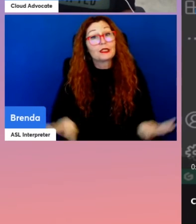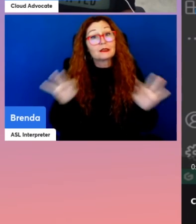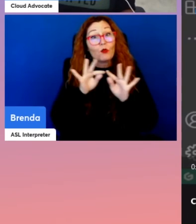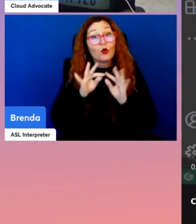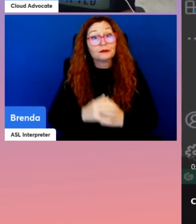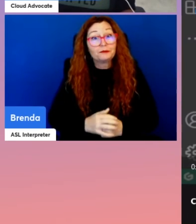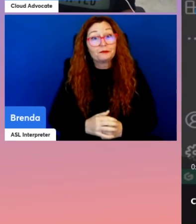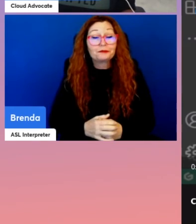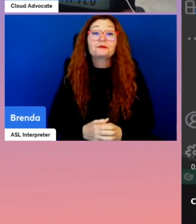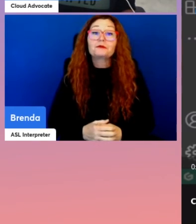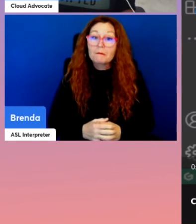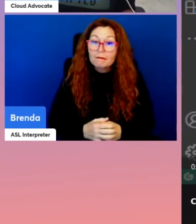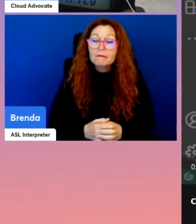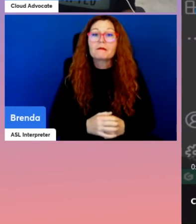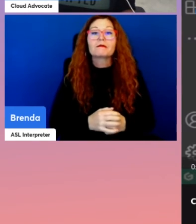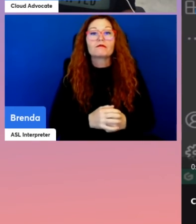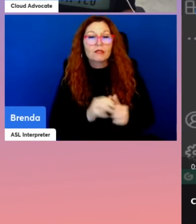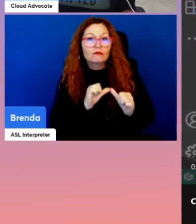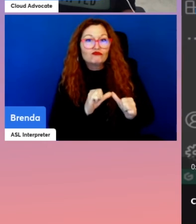going.